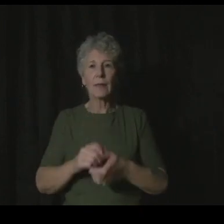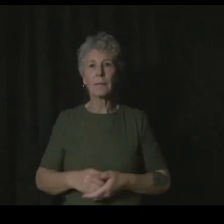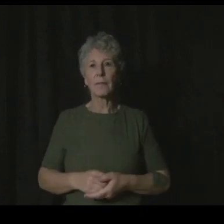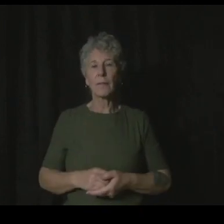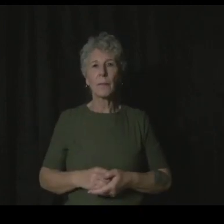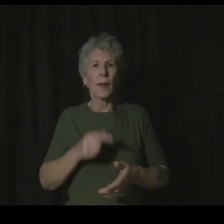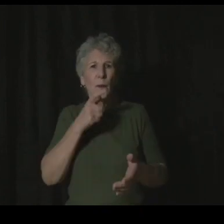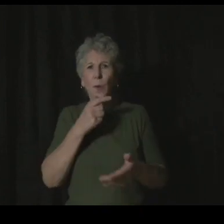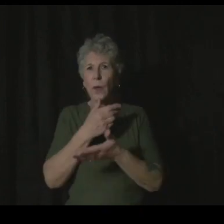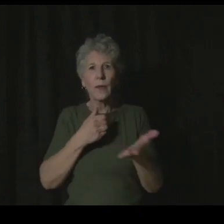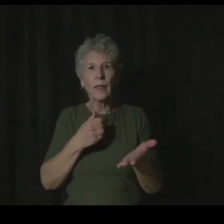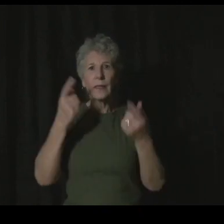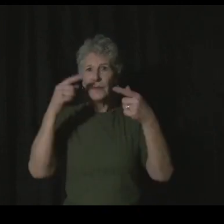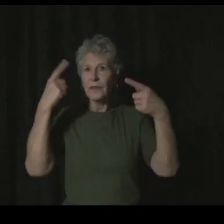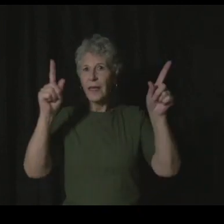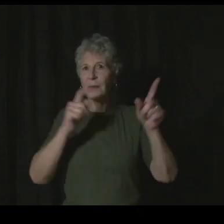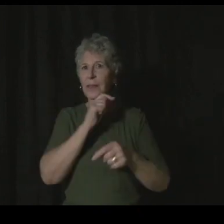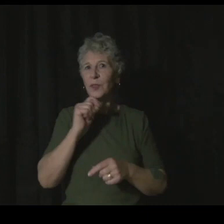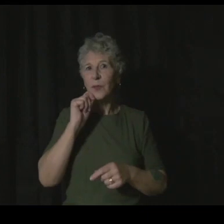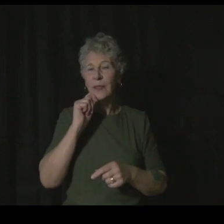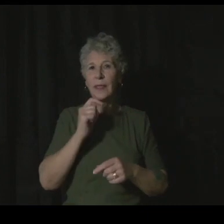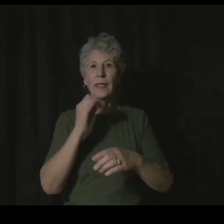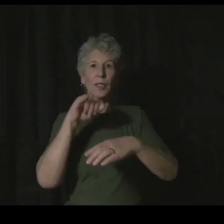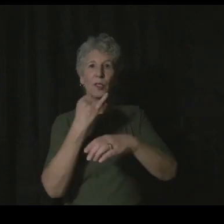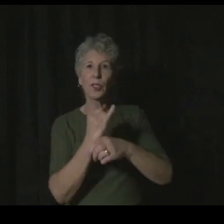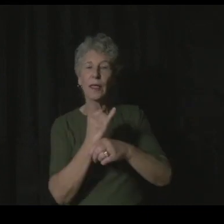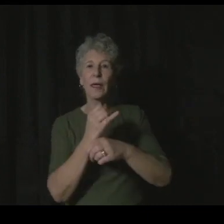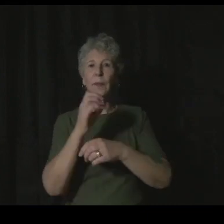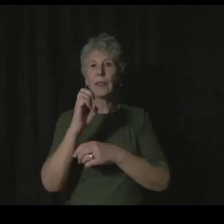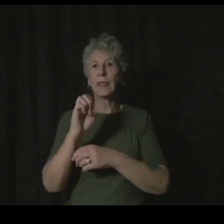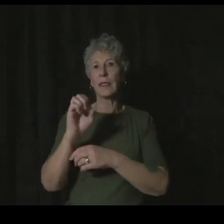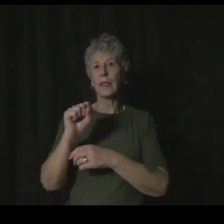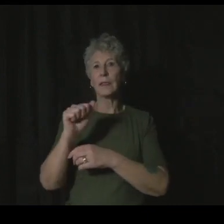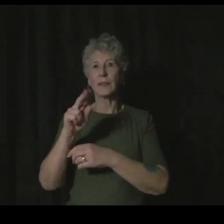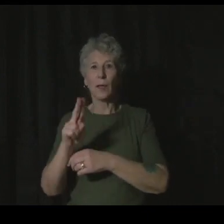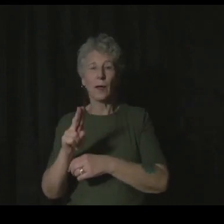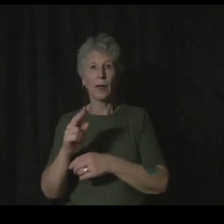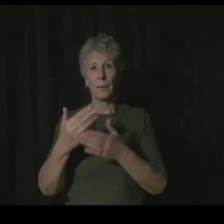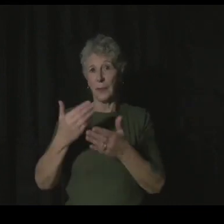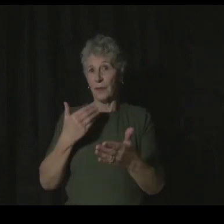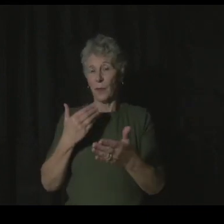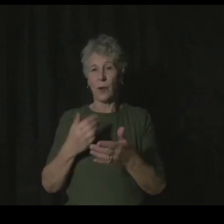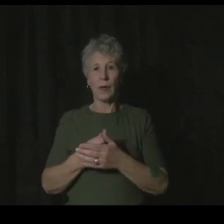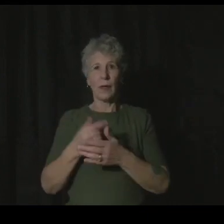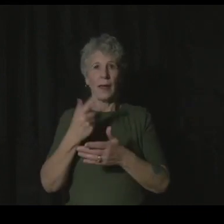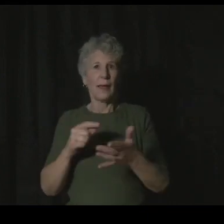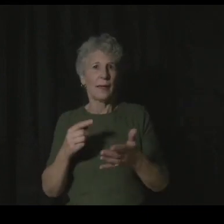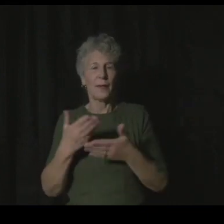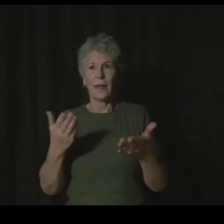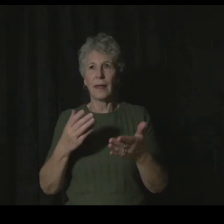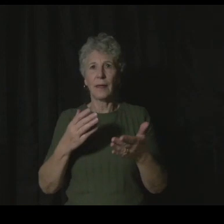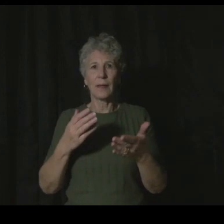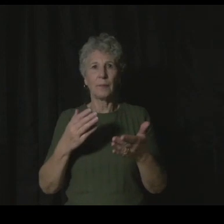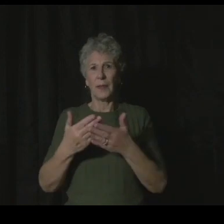Who were these famous twins? Jacob and Esau. And prior to any consideration of their merit, before they